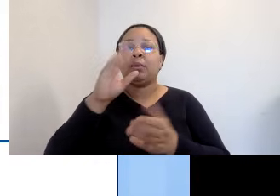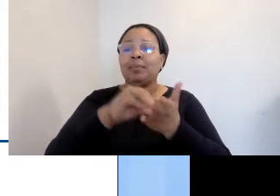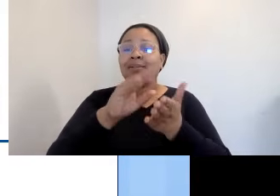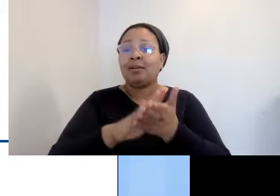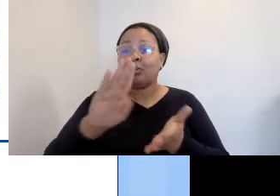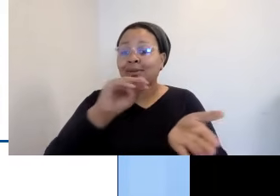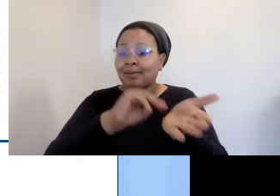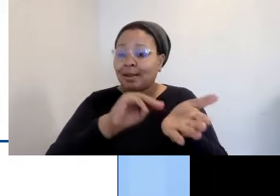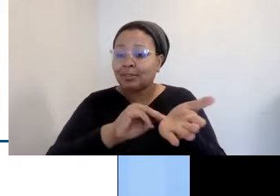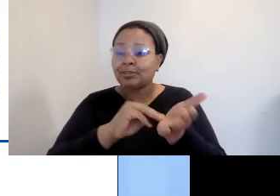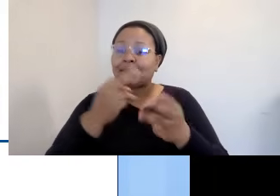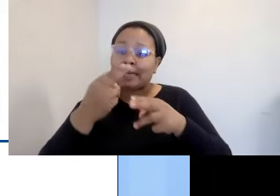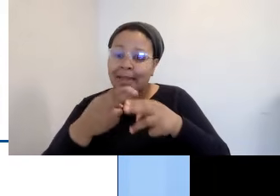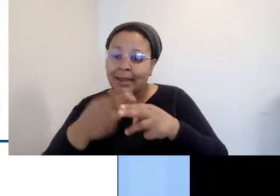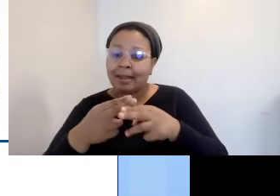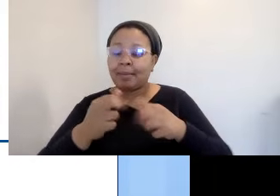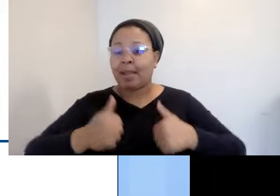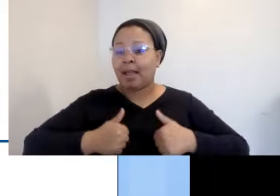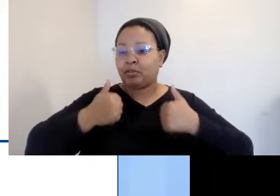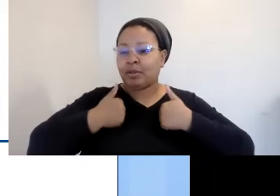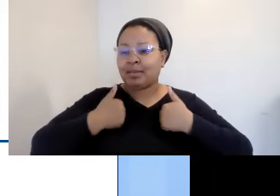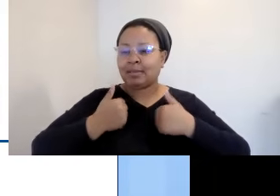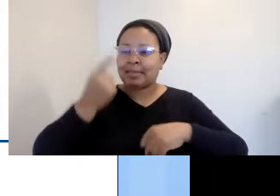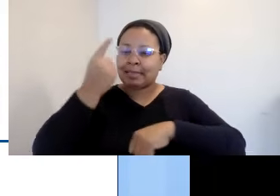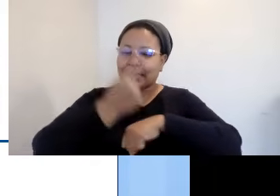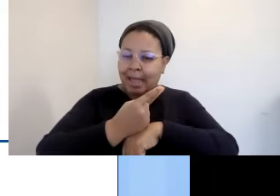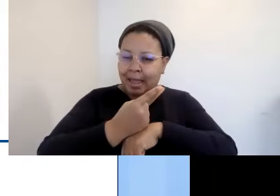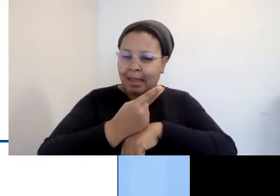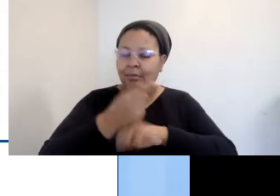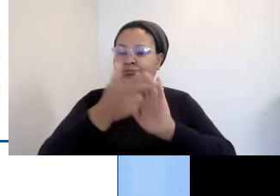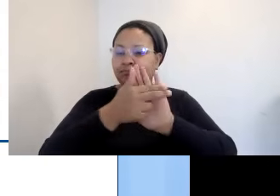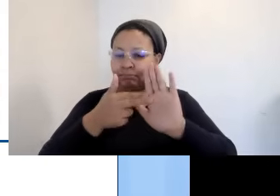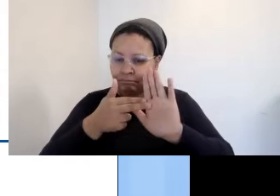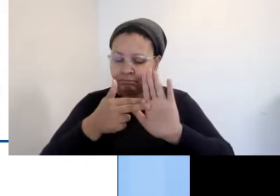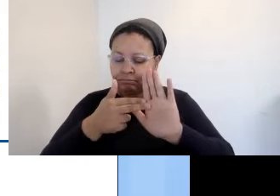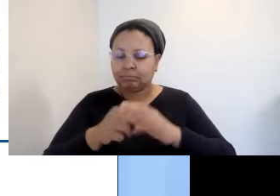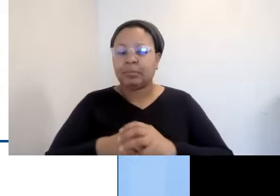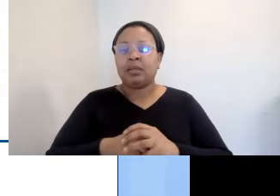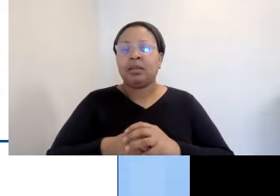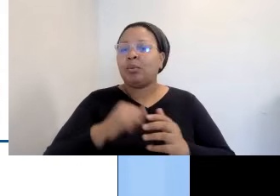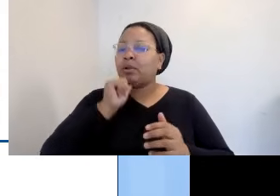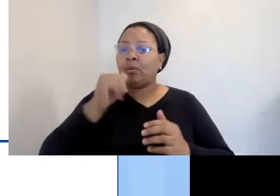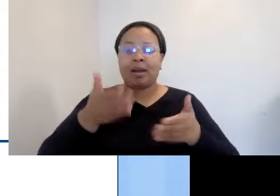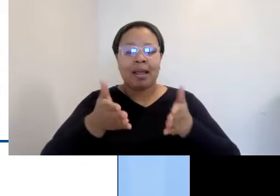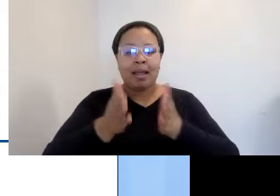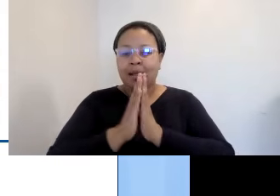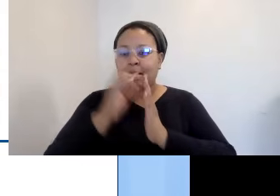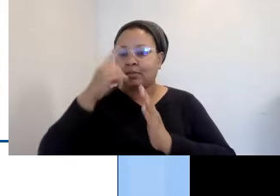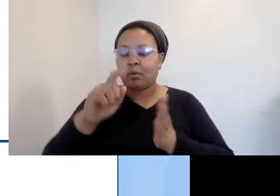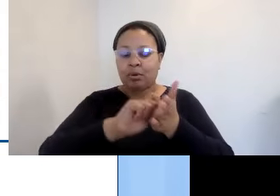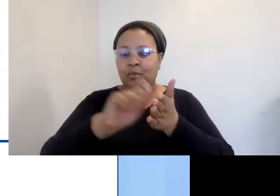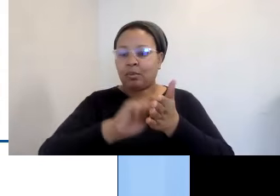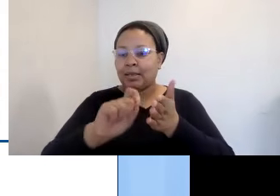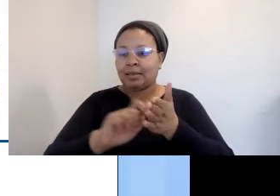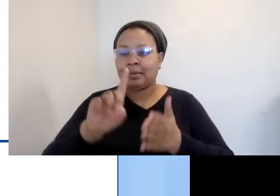address, and the date in which you were diagnosed. We do not ask you to send in a written diagnosis, but you must have it on